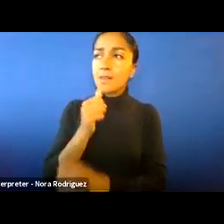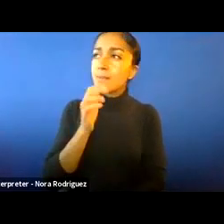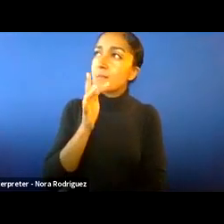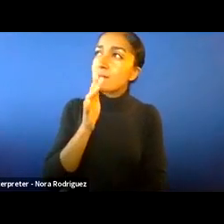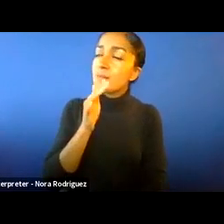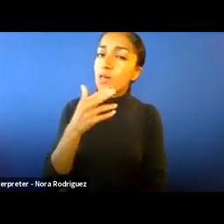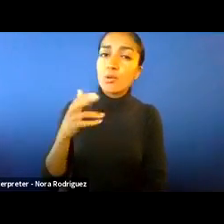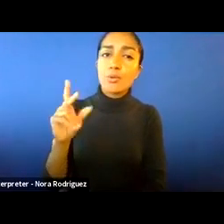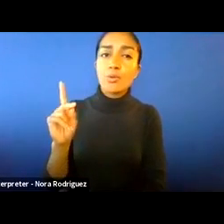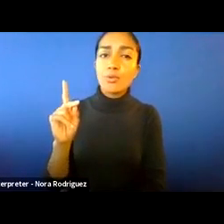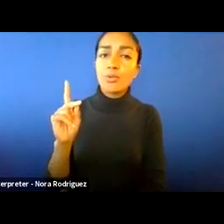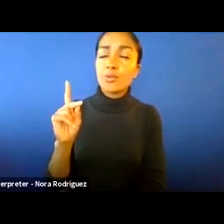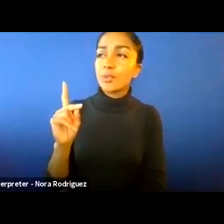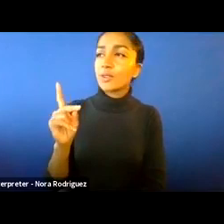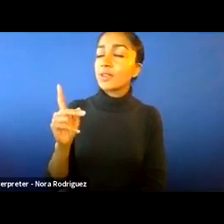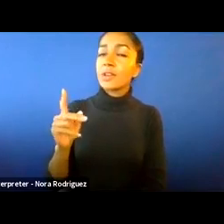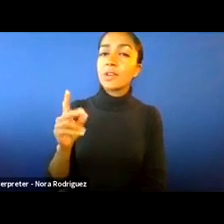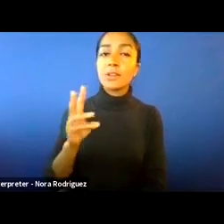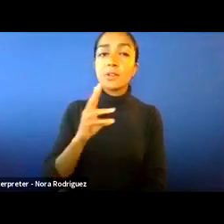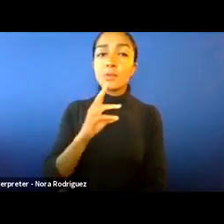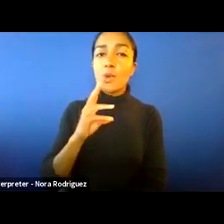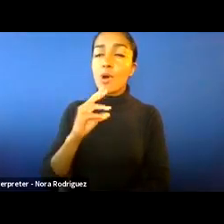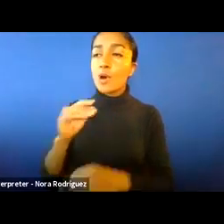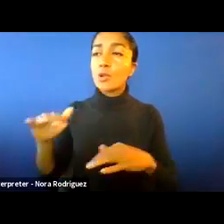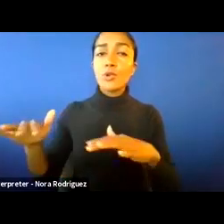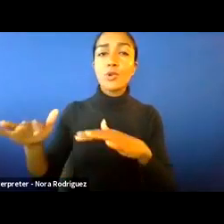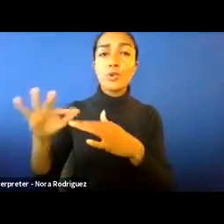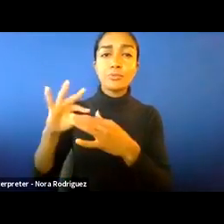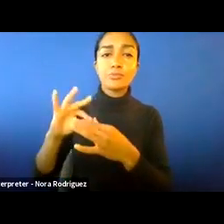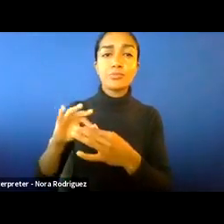motherhood and the salt waters of womb.